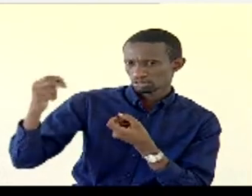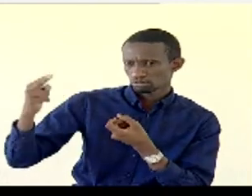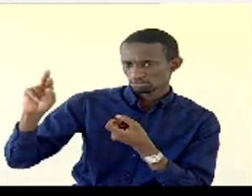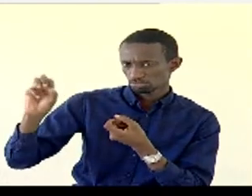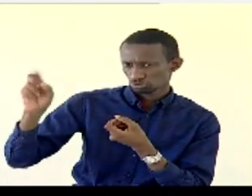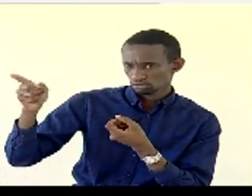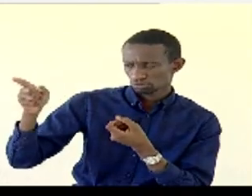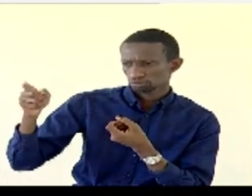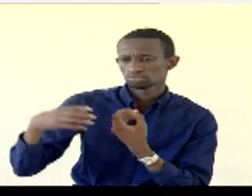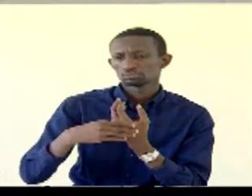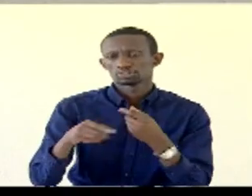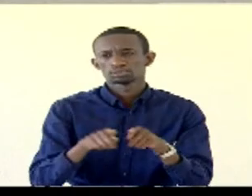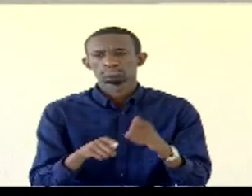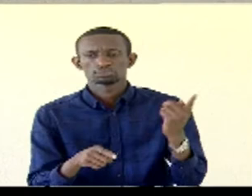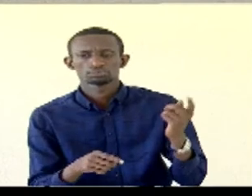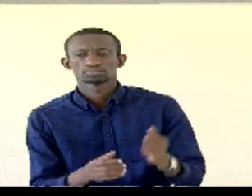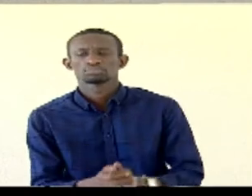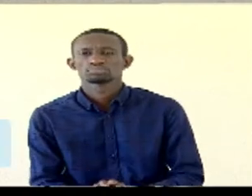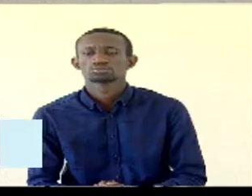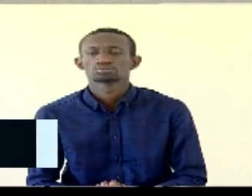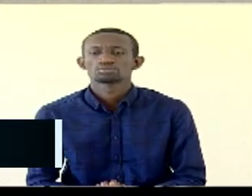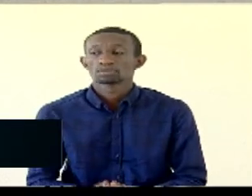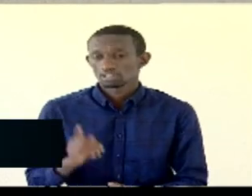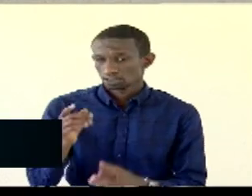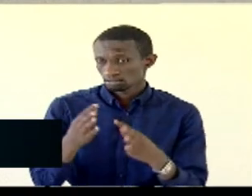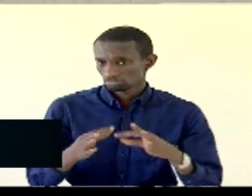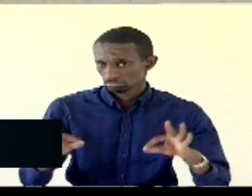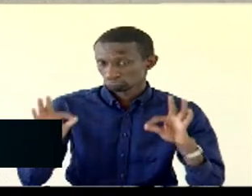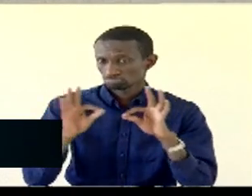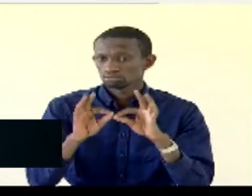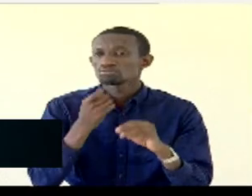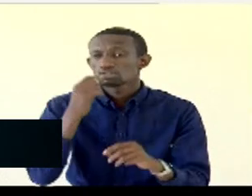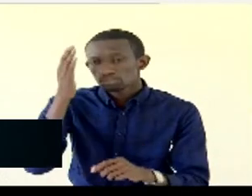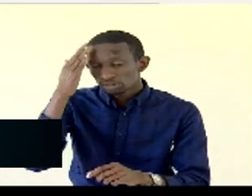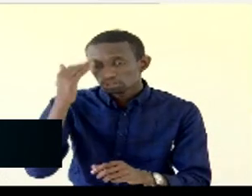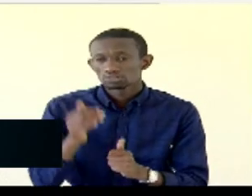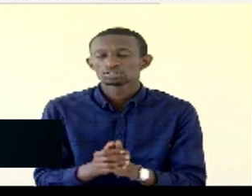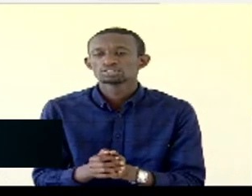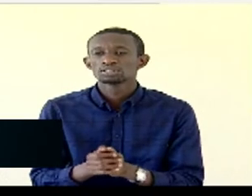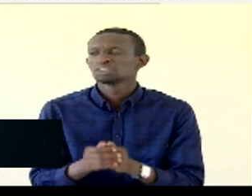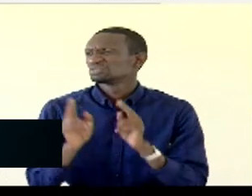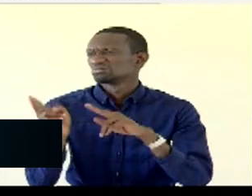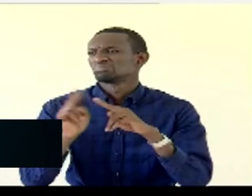Something we need to note here, that it is so important to note that it is very common,